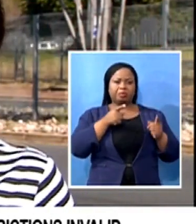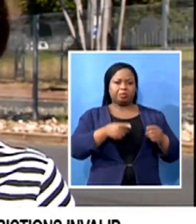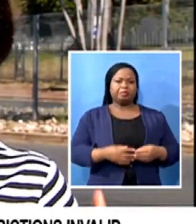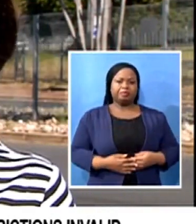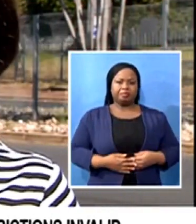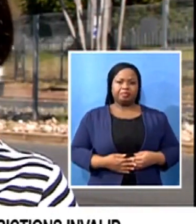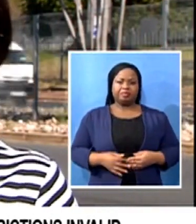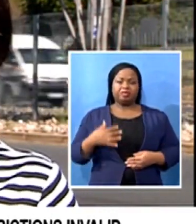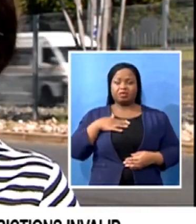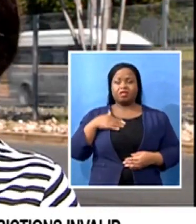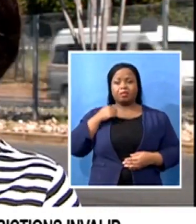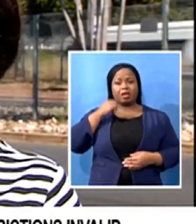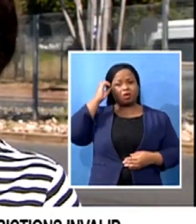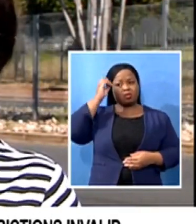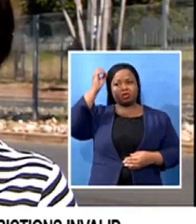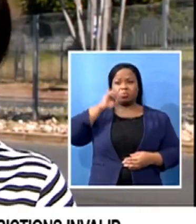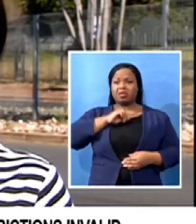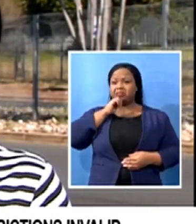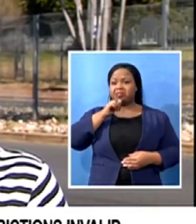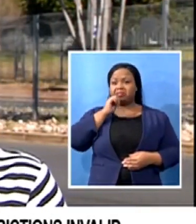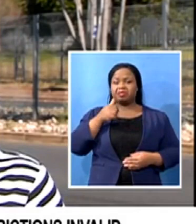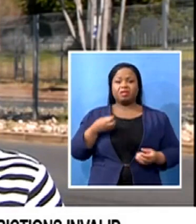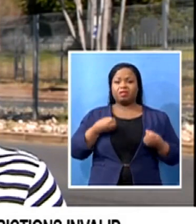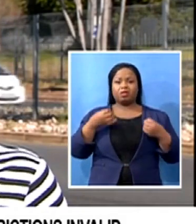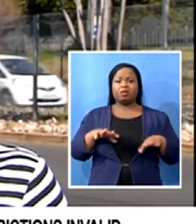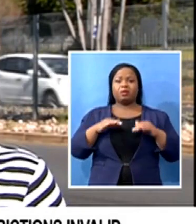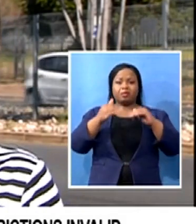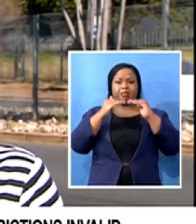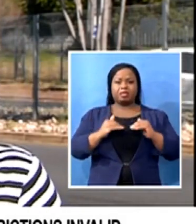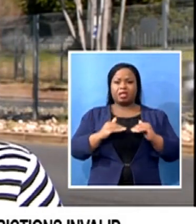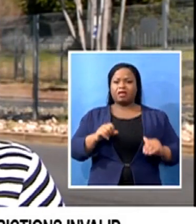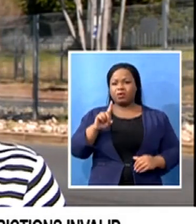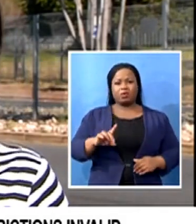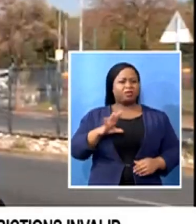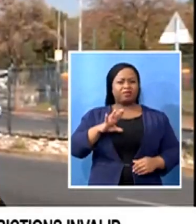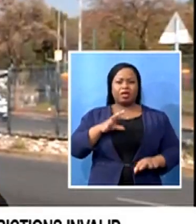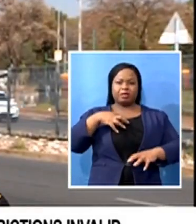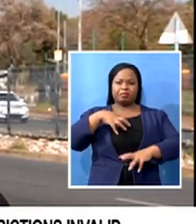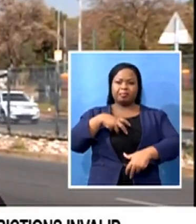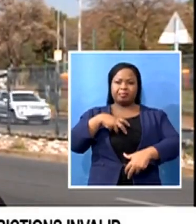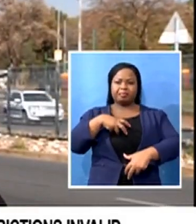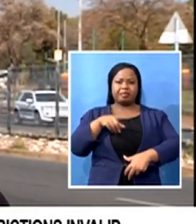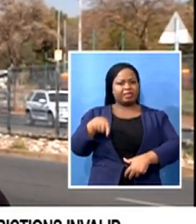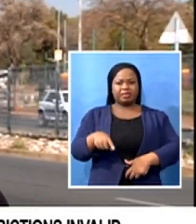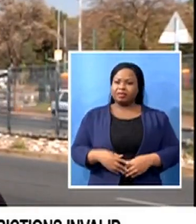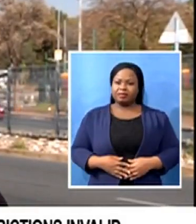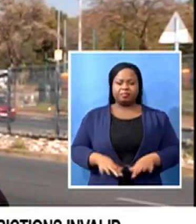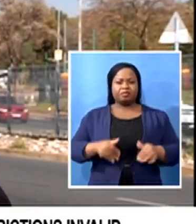were to move straight to level 1, it's fine. We should just adapt and follow the safety precautions. The